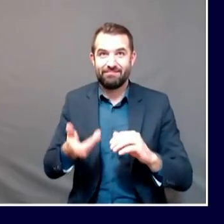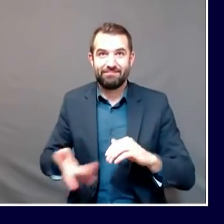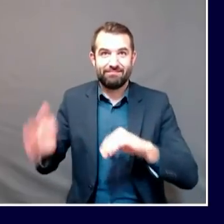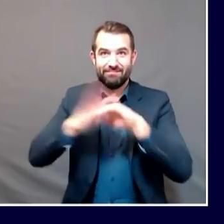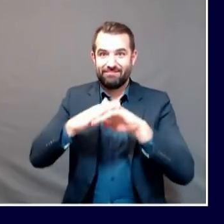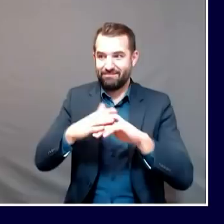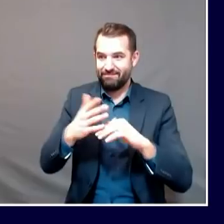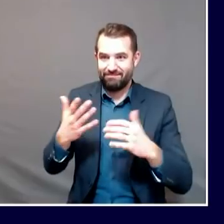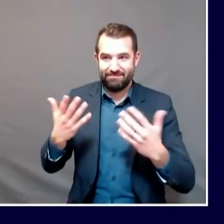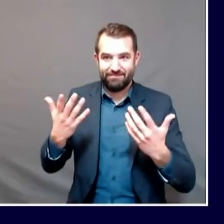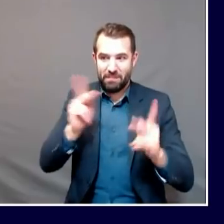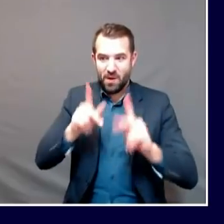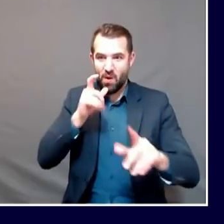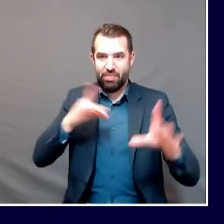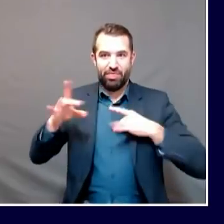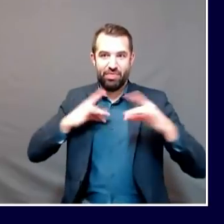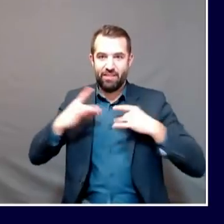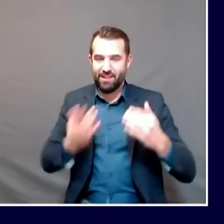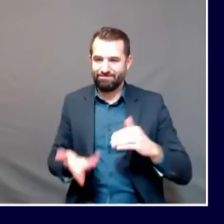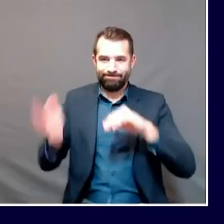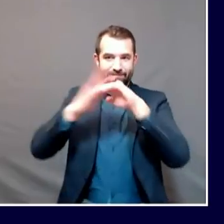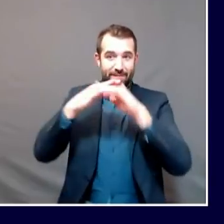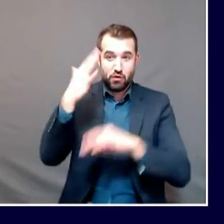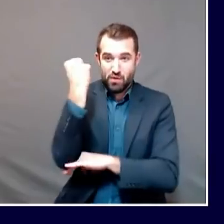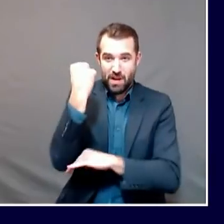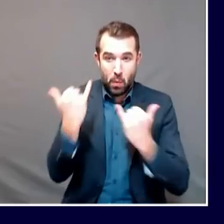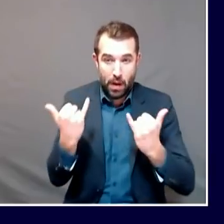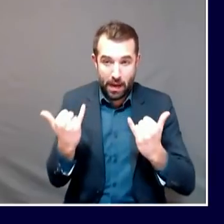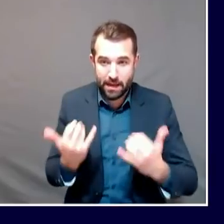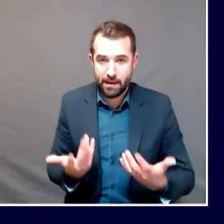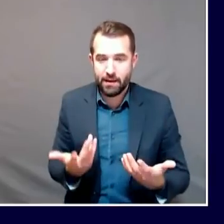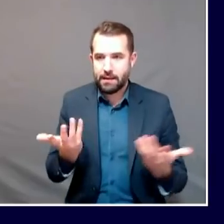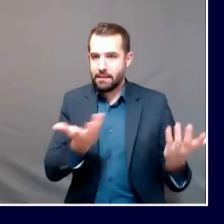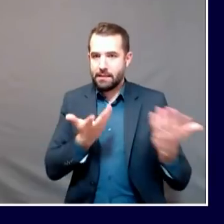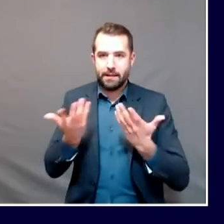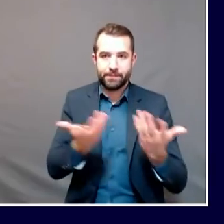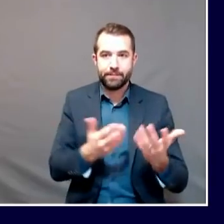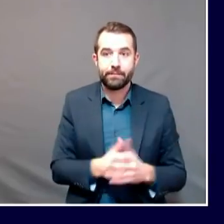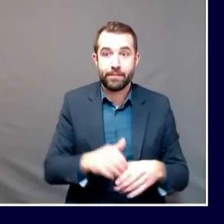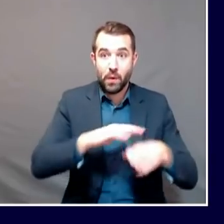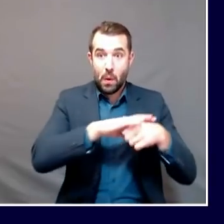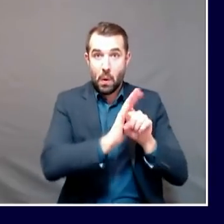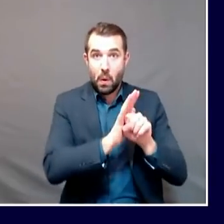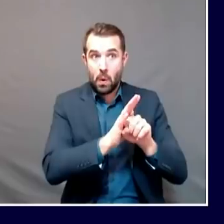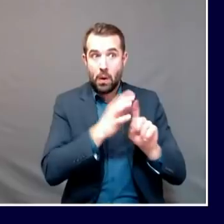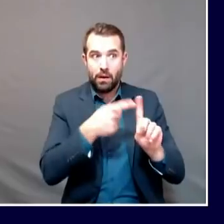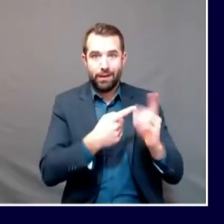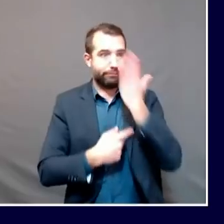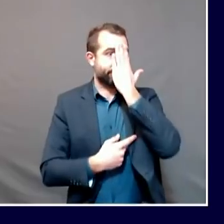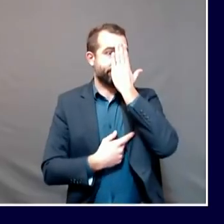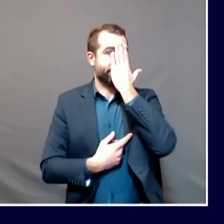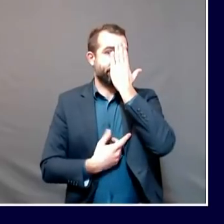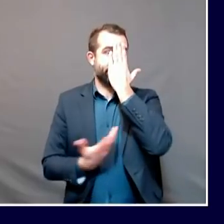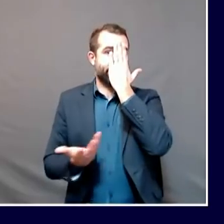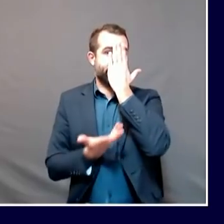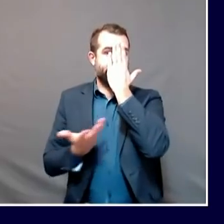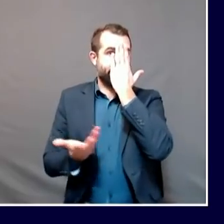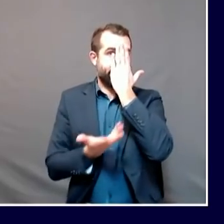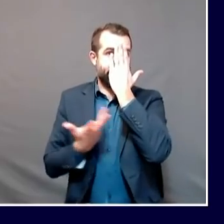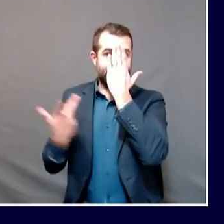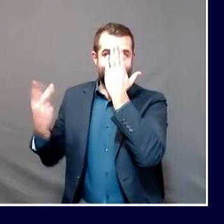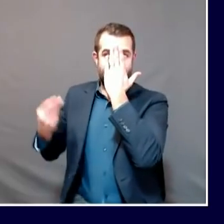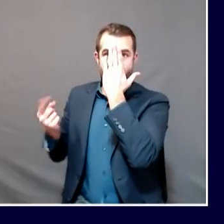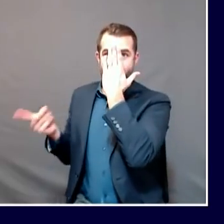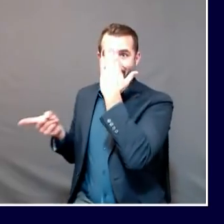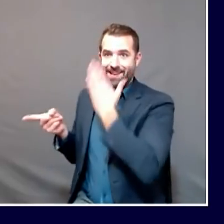COVID-19 from any of the theoretical risks that might occur years from now in the long term with the vaccine.